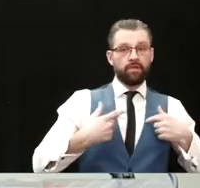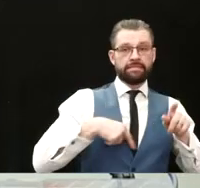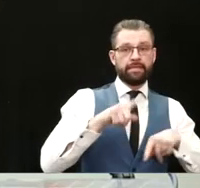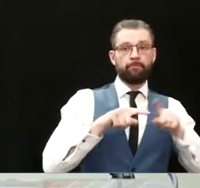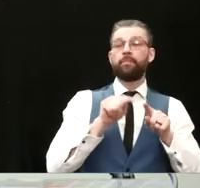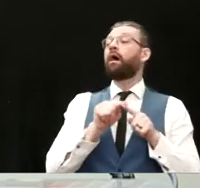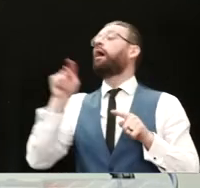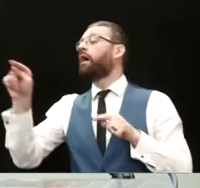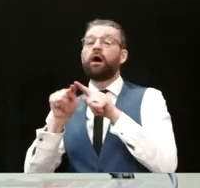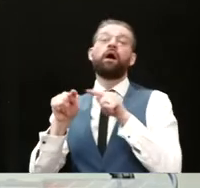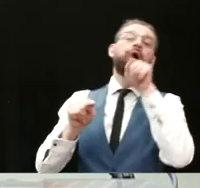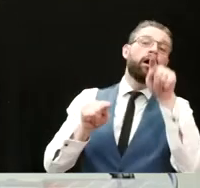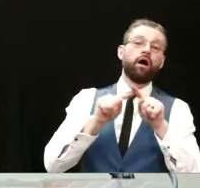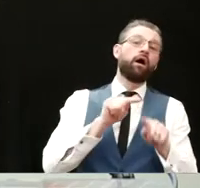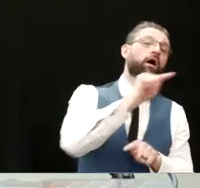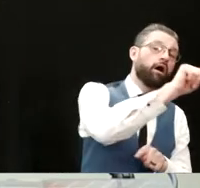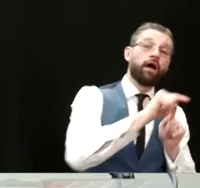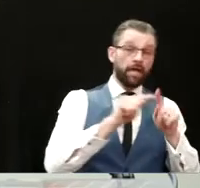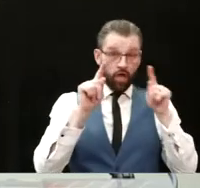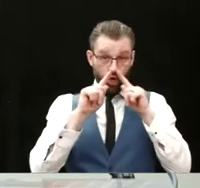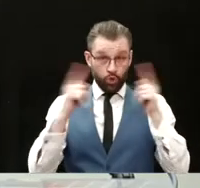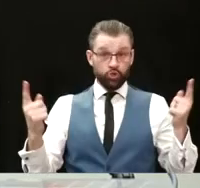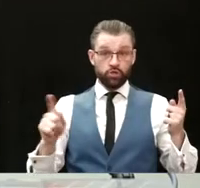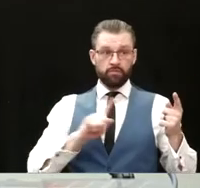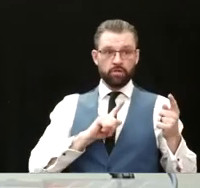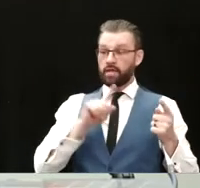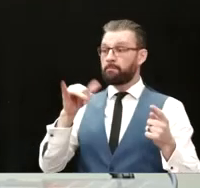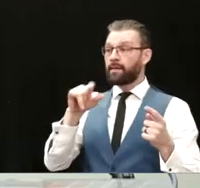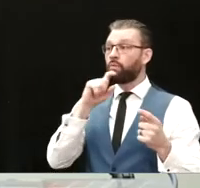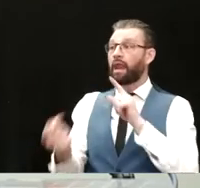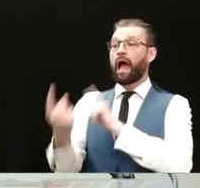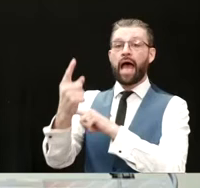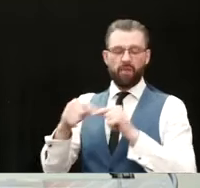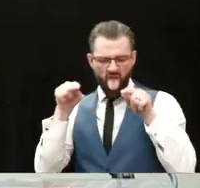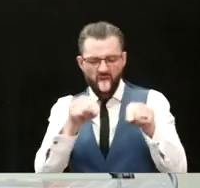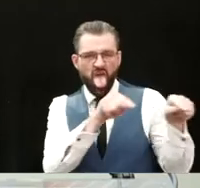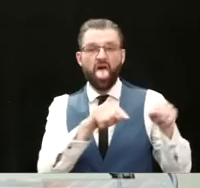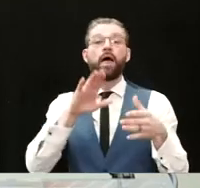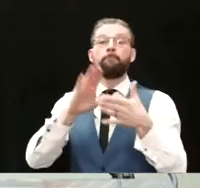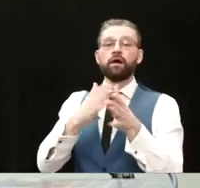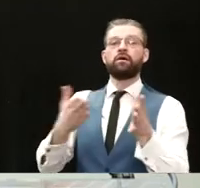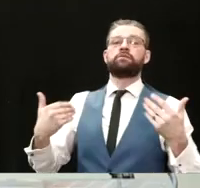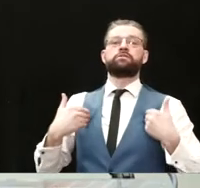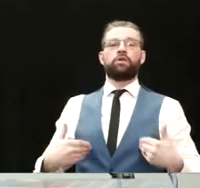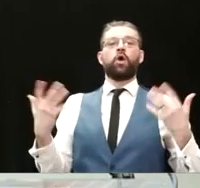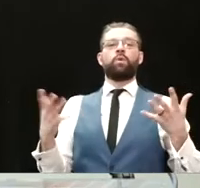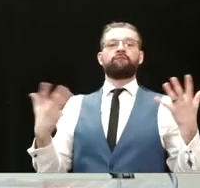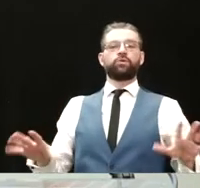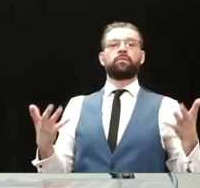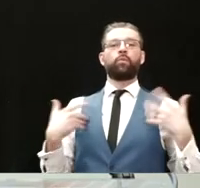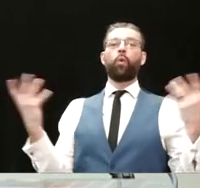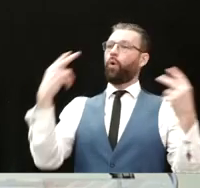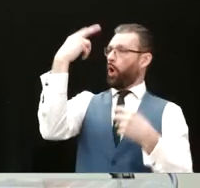country. There was a fear that I would be singled out or tracked because of my ethnic background or physical appearance.